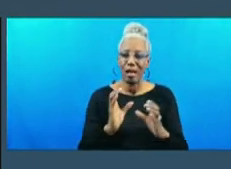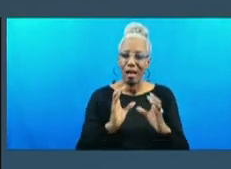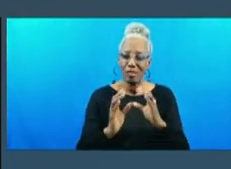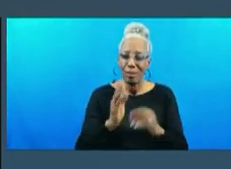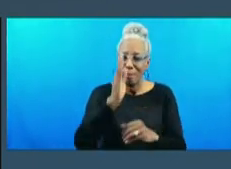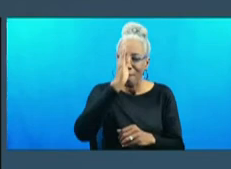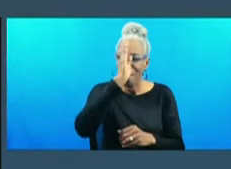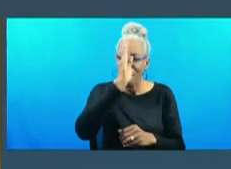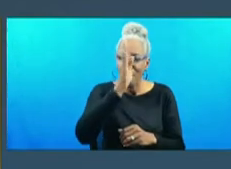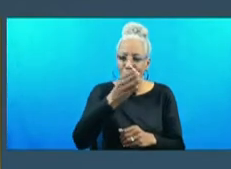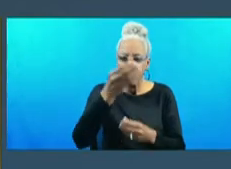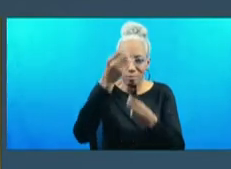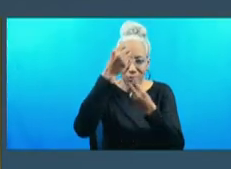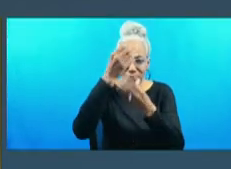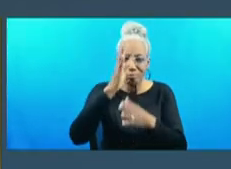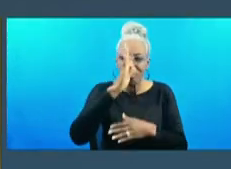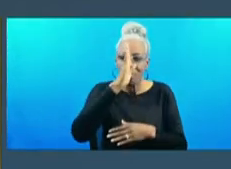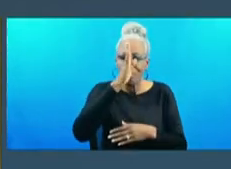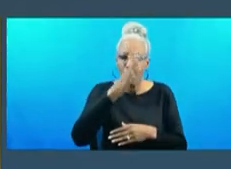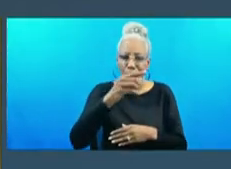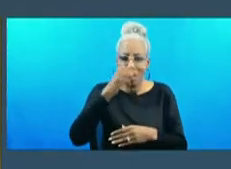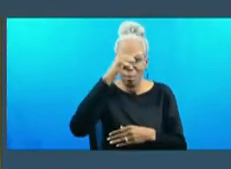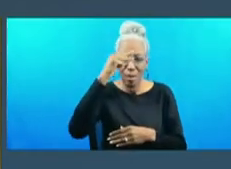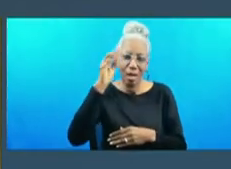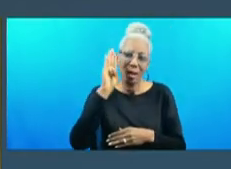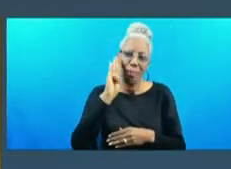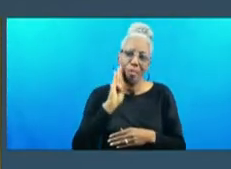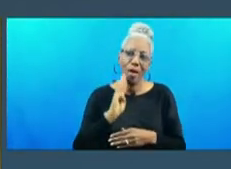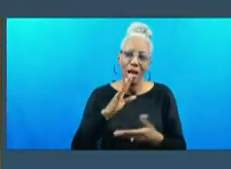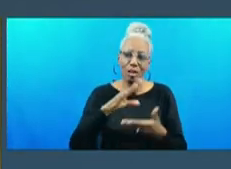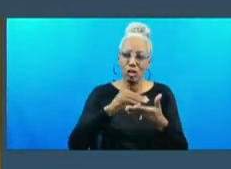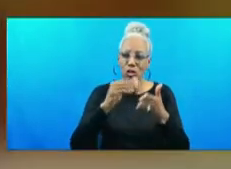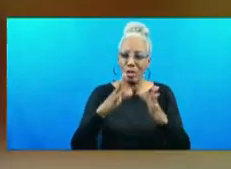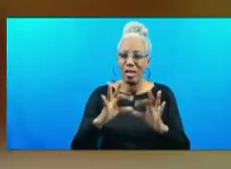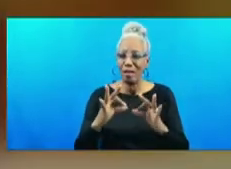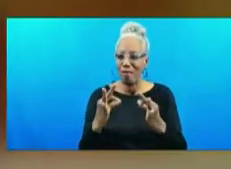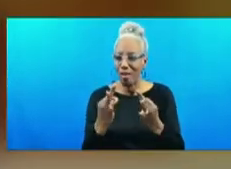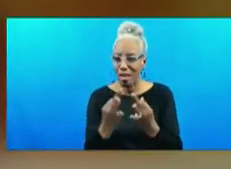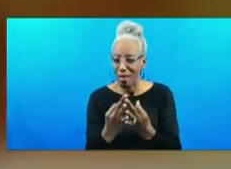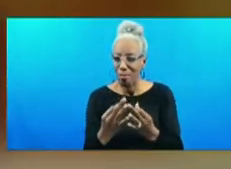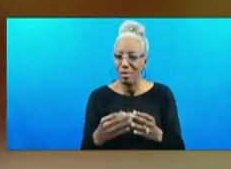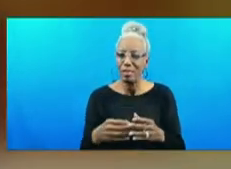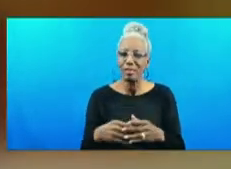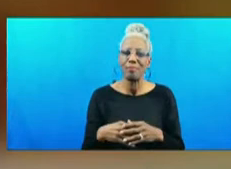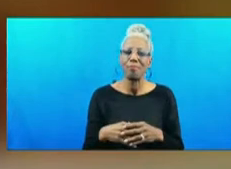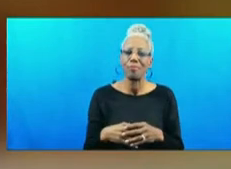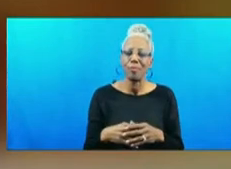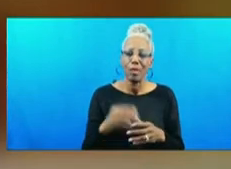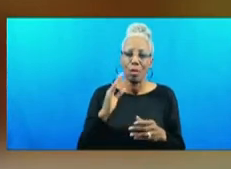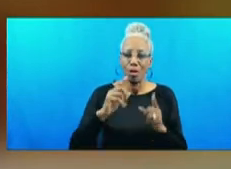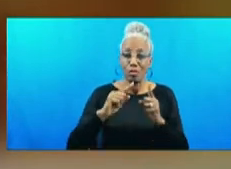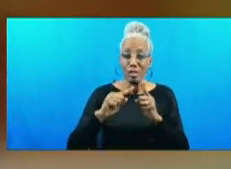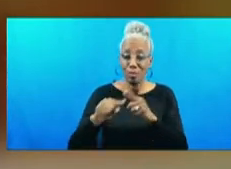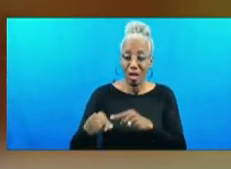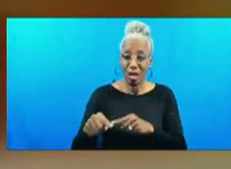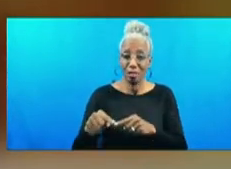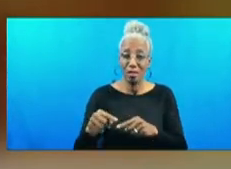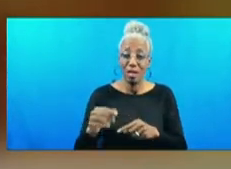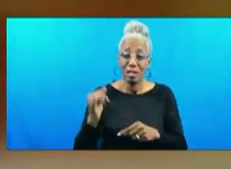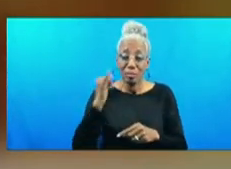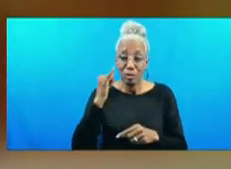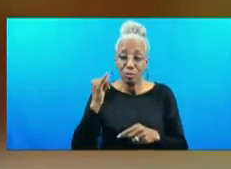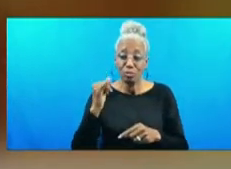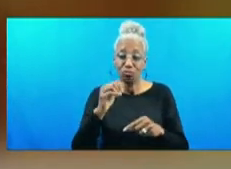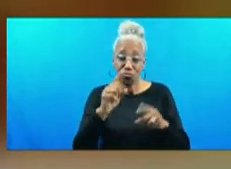and Brown students and parents and families. She will respond to some of our questions and your questions in a way